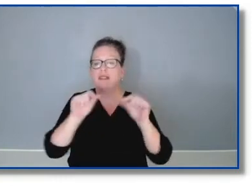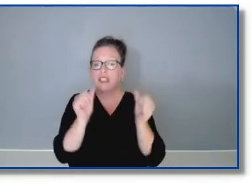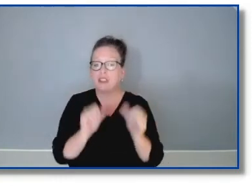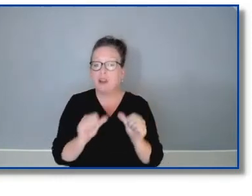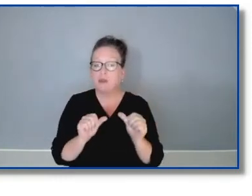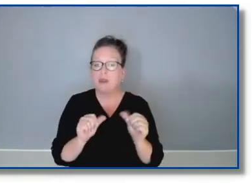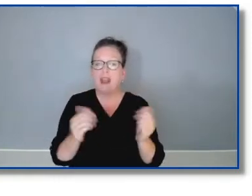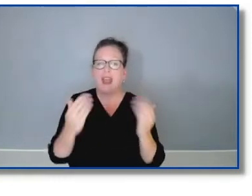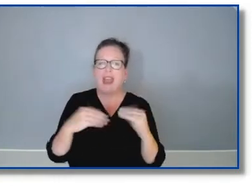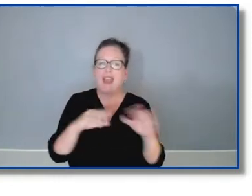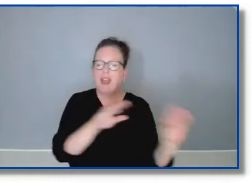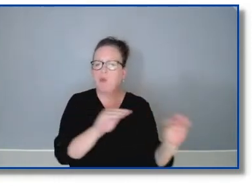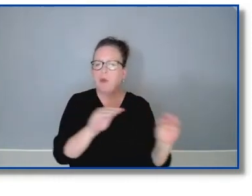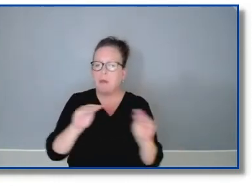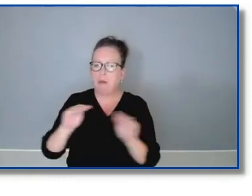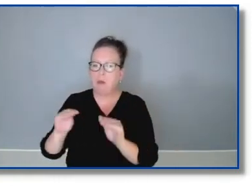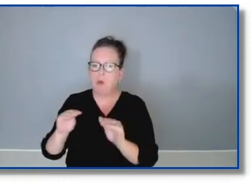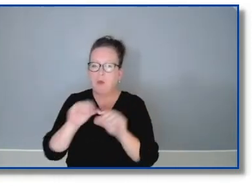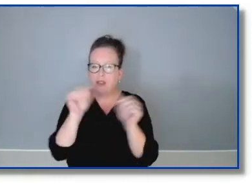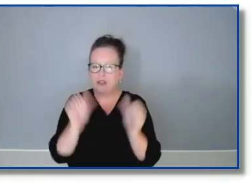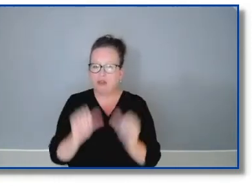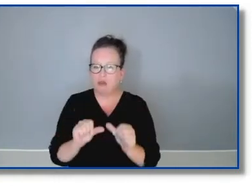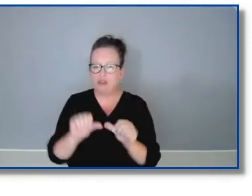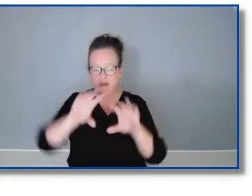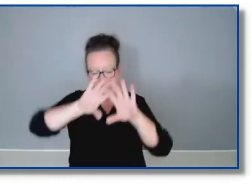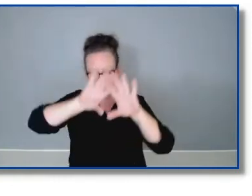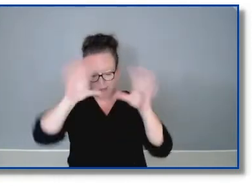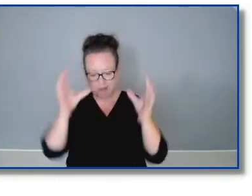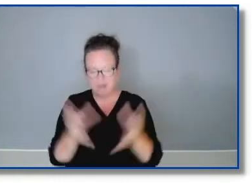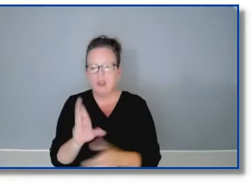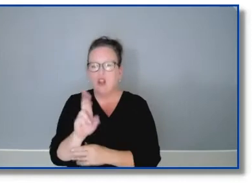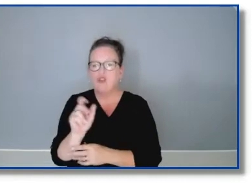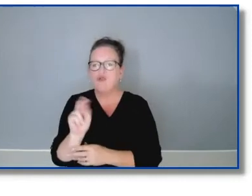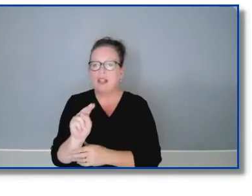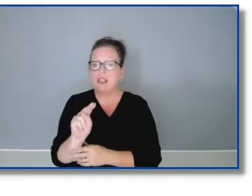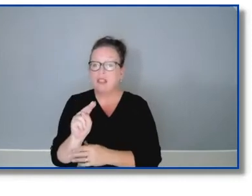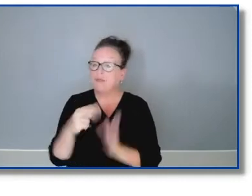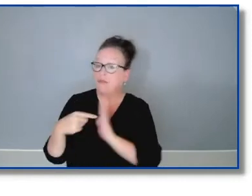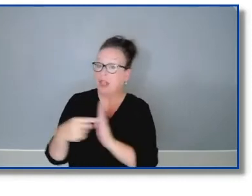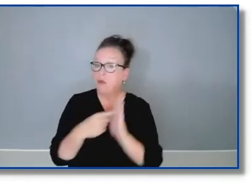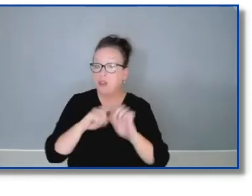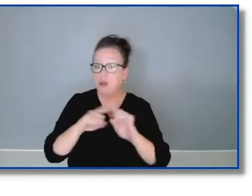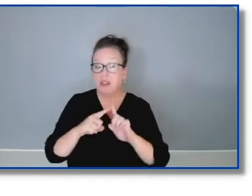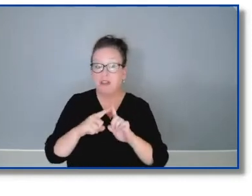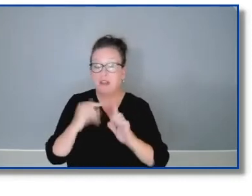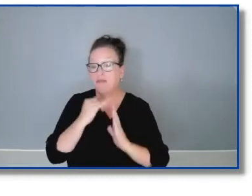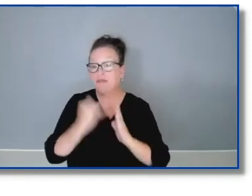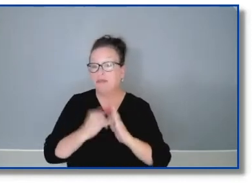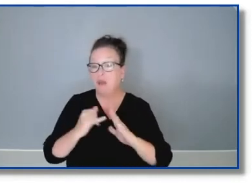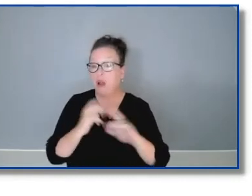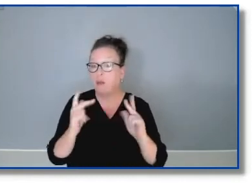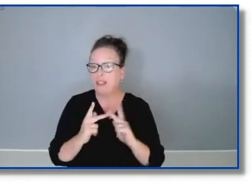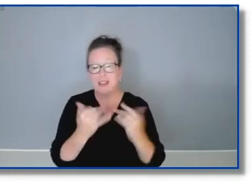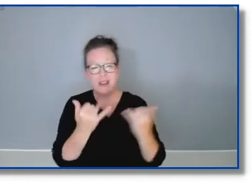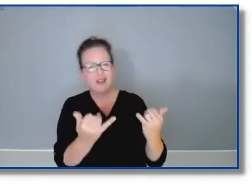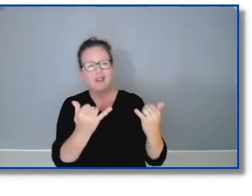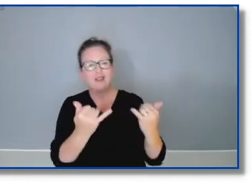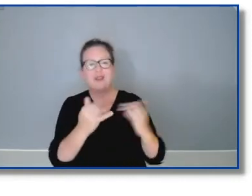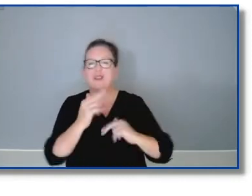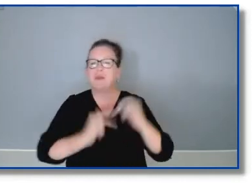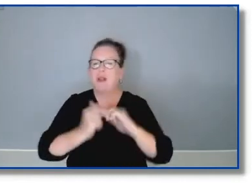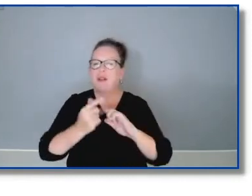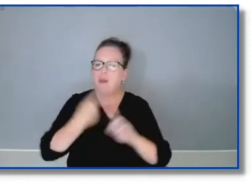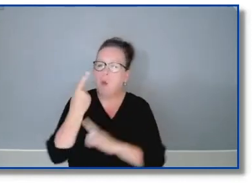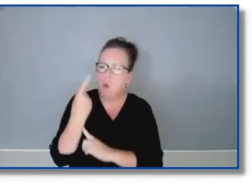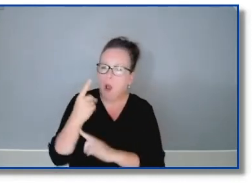and show it at various places, museums and galleries. So each of these sculptures was built by one termite colony,